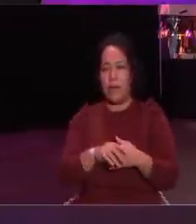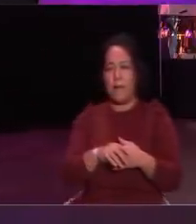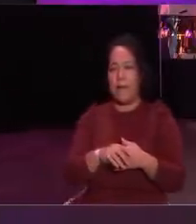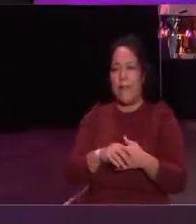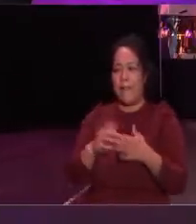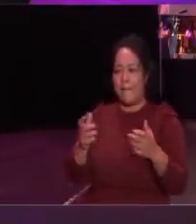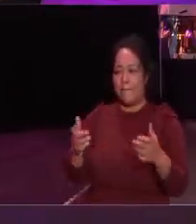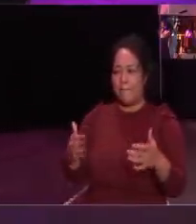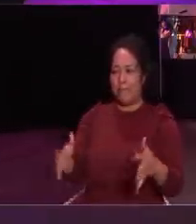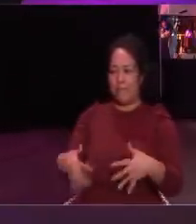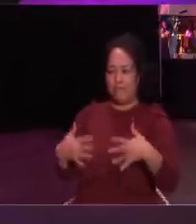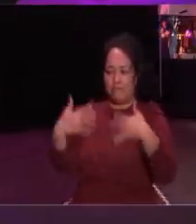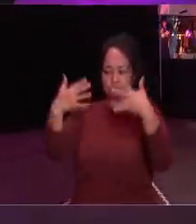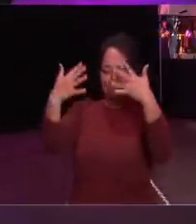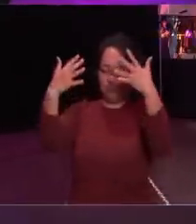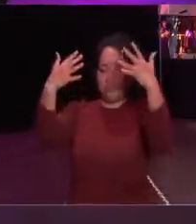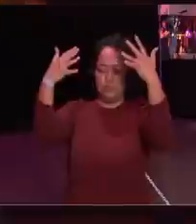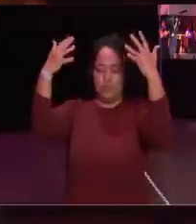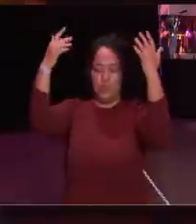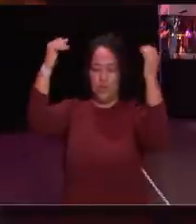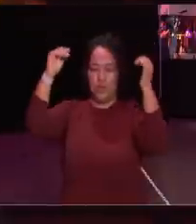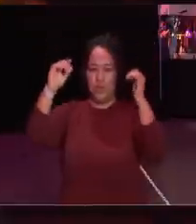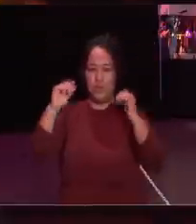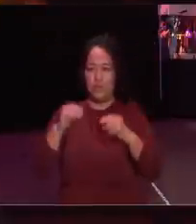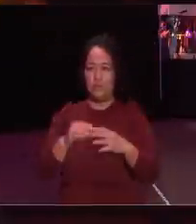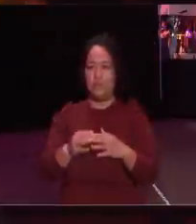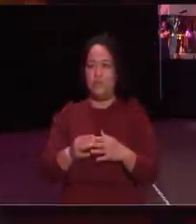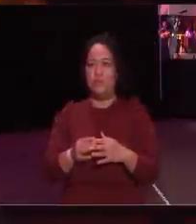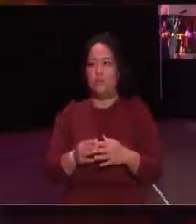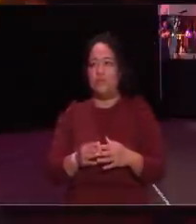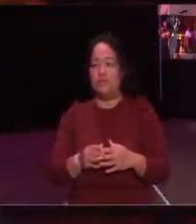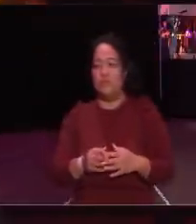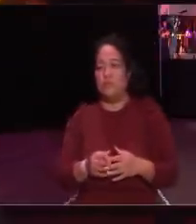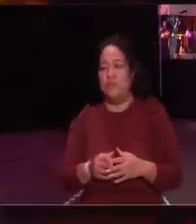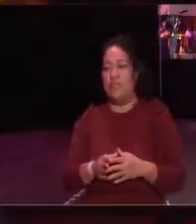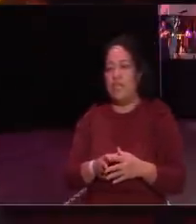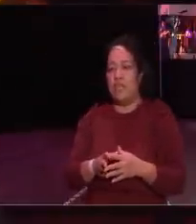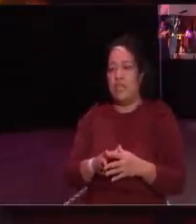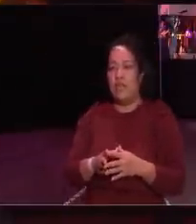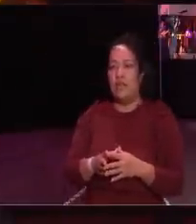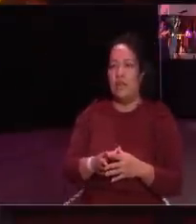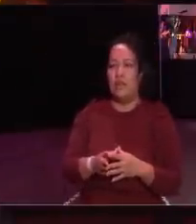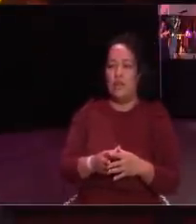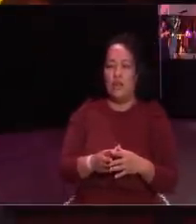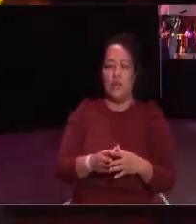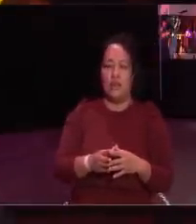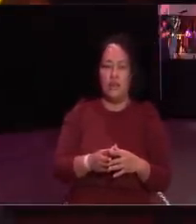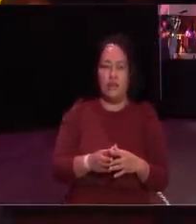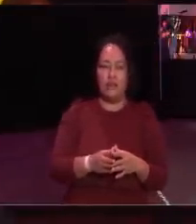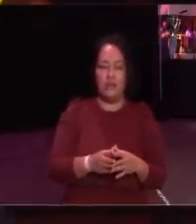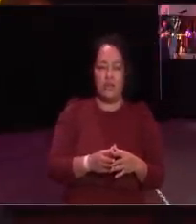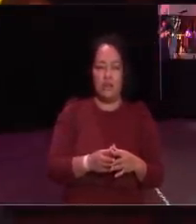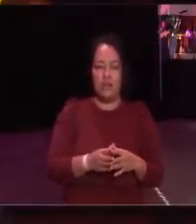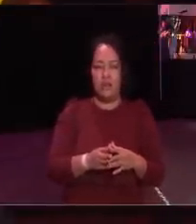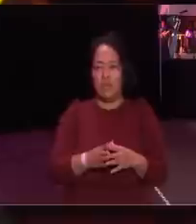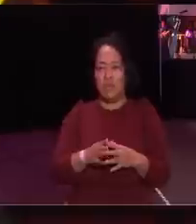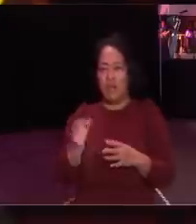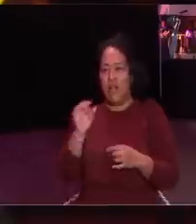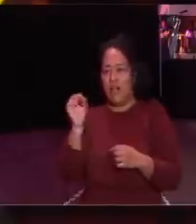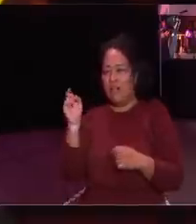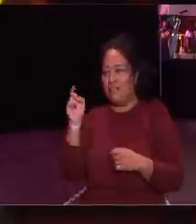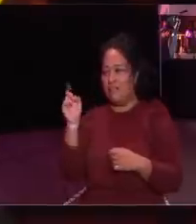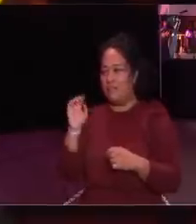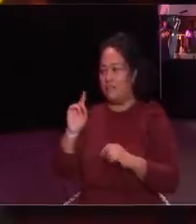empezar a correr por tu interior. Going to begin to flow from your inside. Yo no necesito ir a ningún lado. I don't need